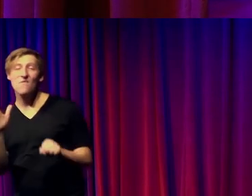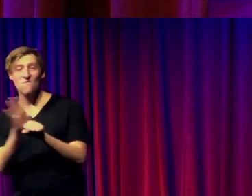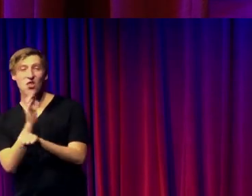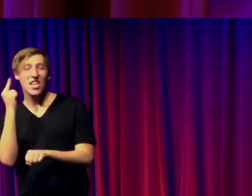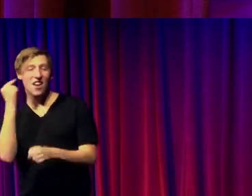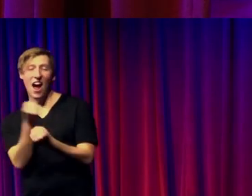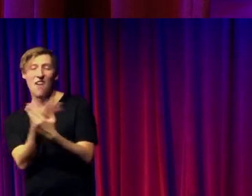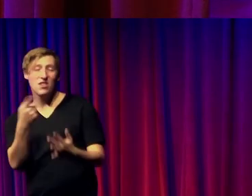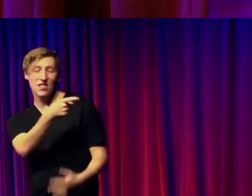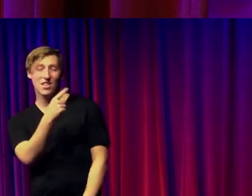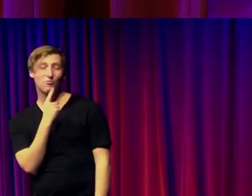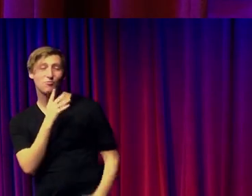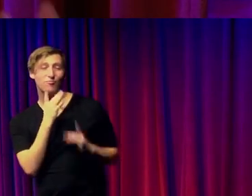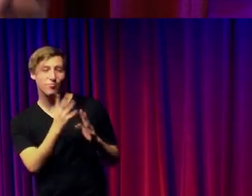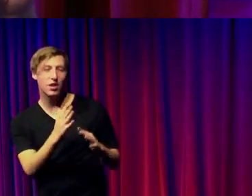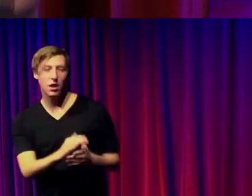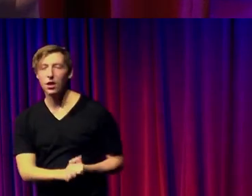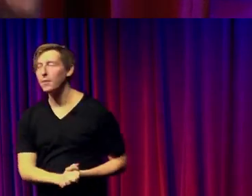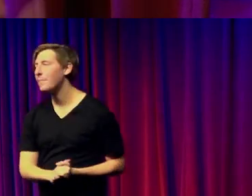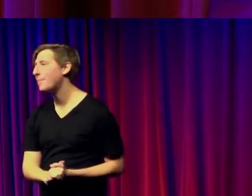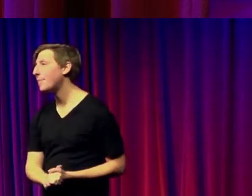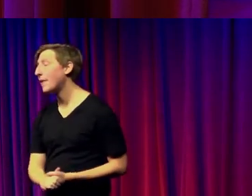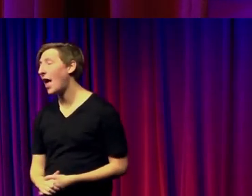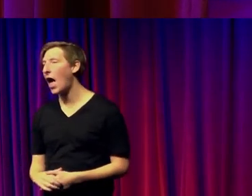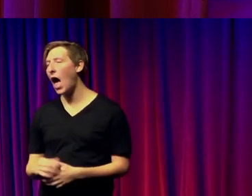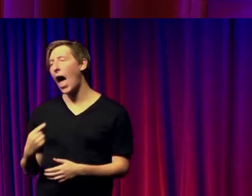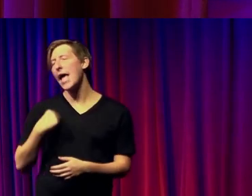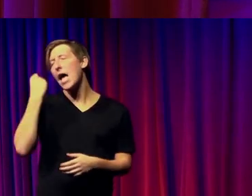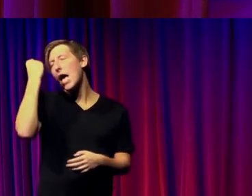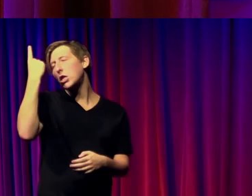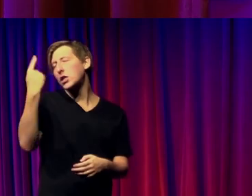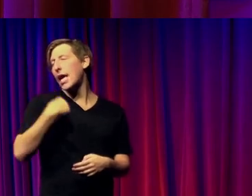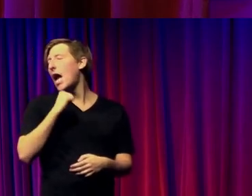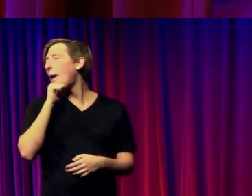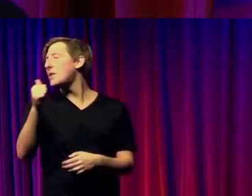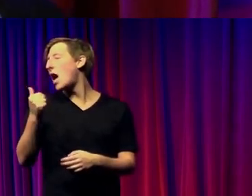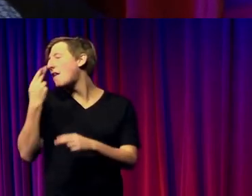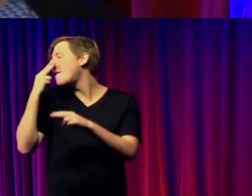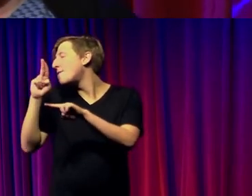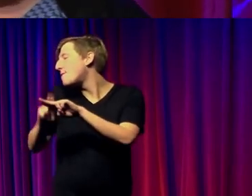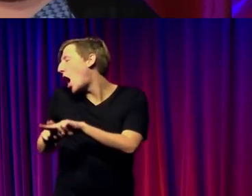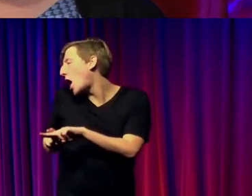and I understand that I am not a fun person.